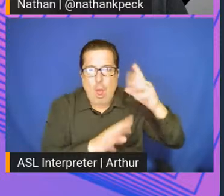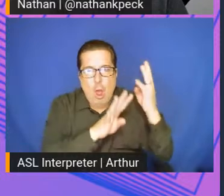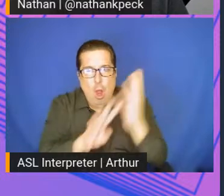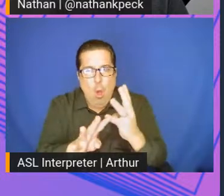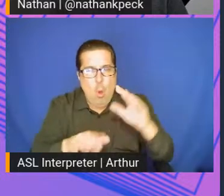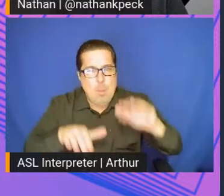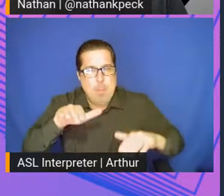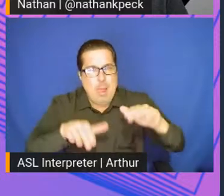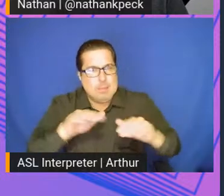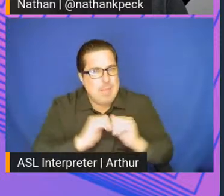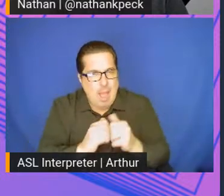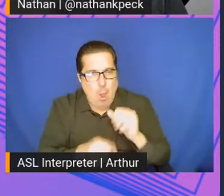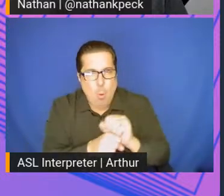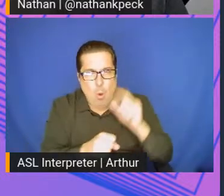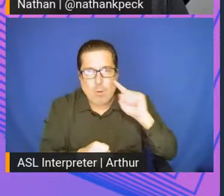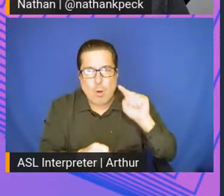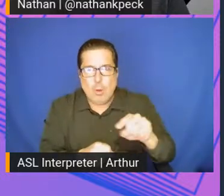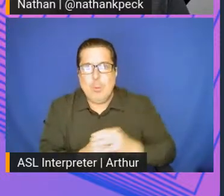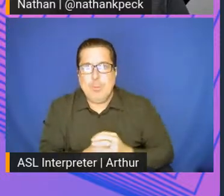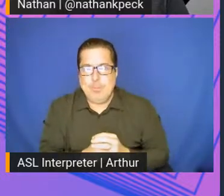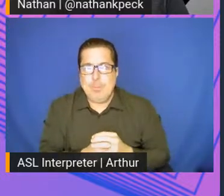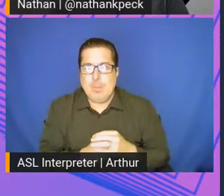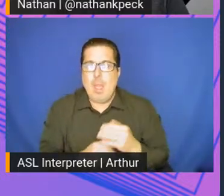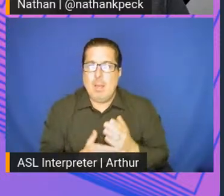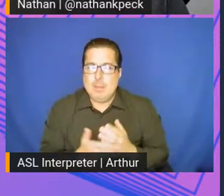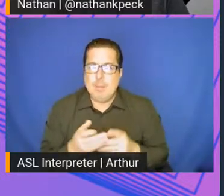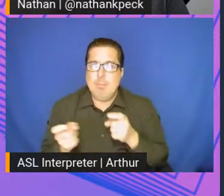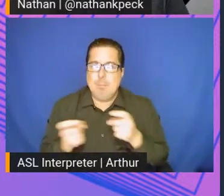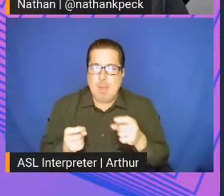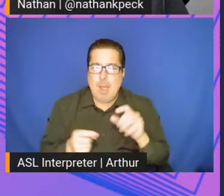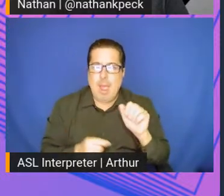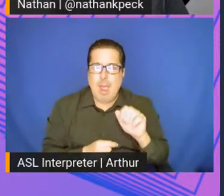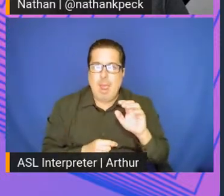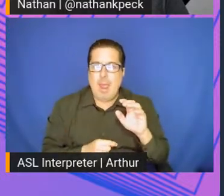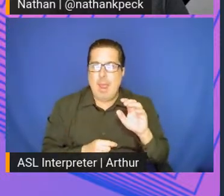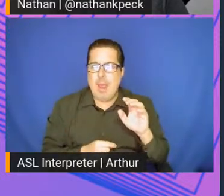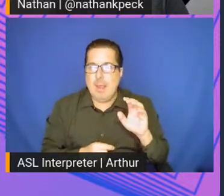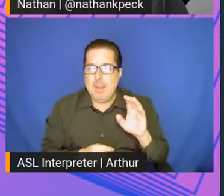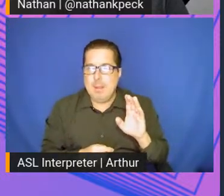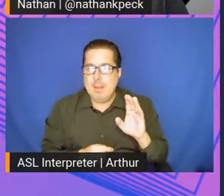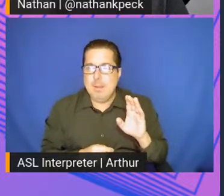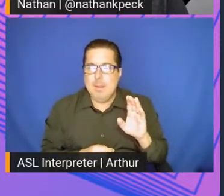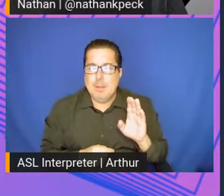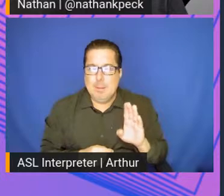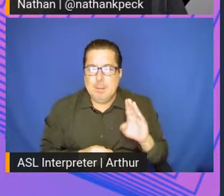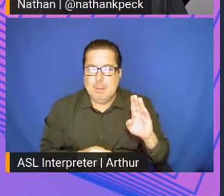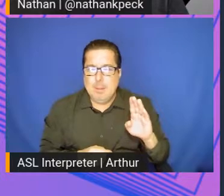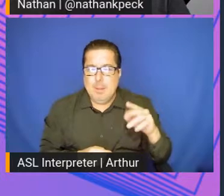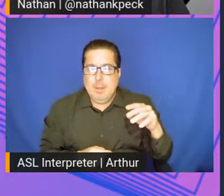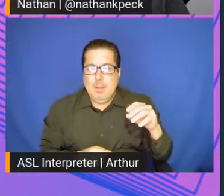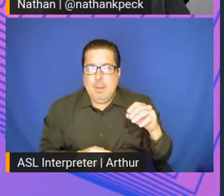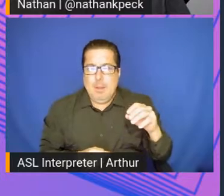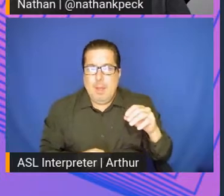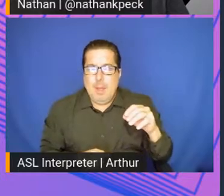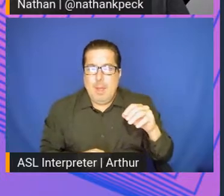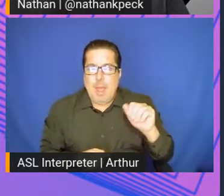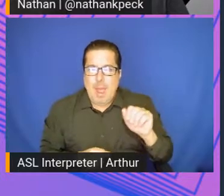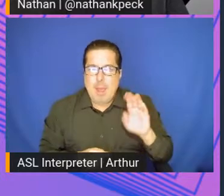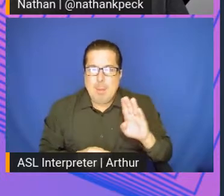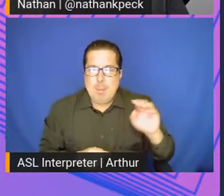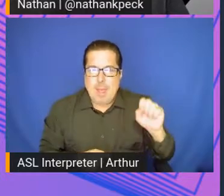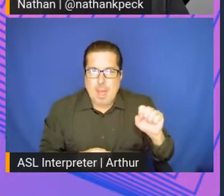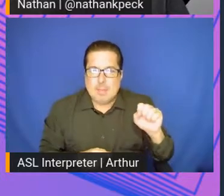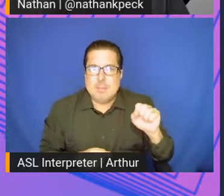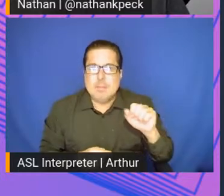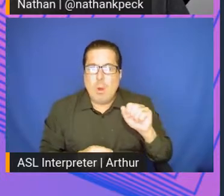works. You see, there's some things that are fully managed by AWS. I've marked those with the word AWS. And there's some things